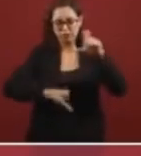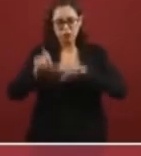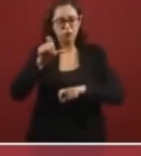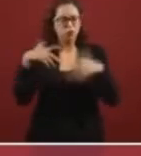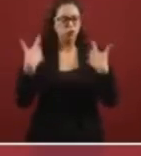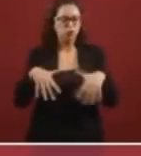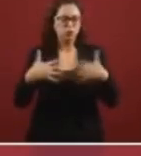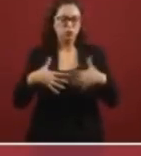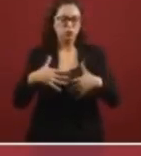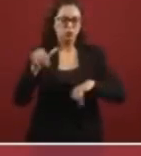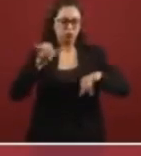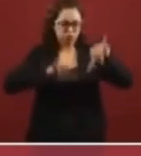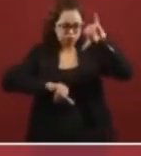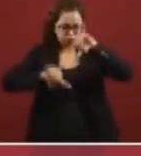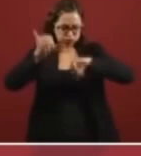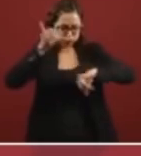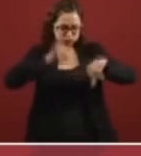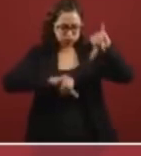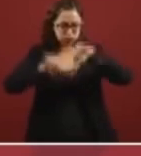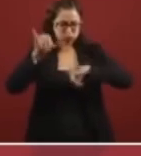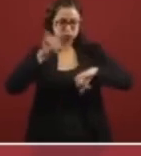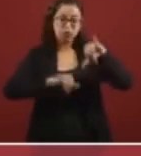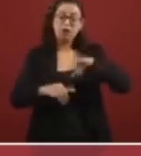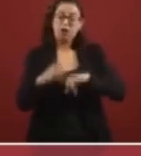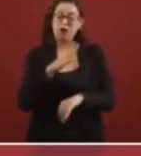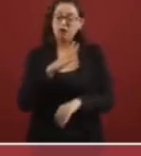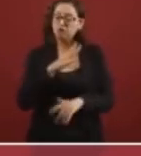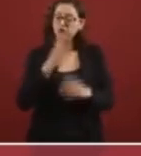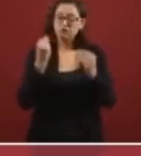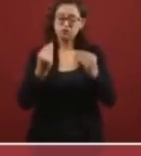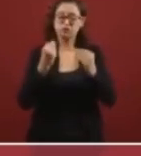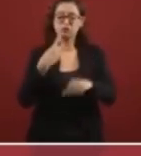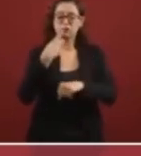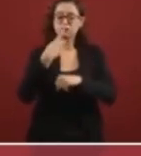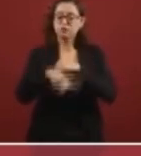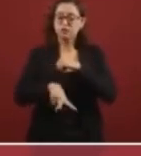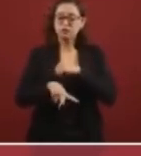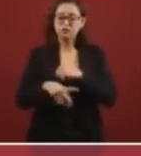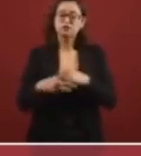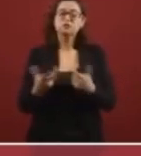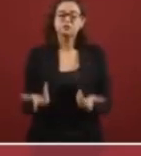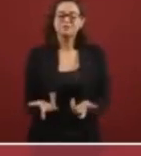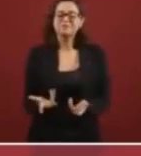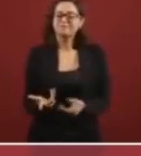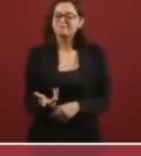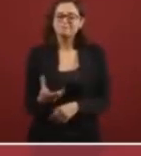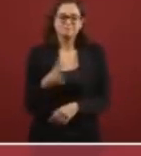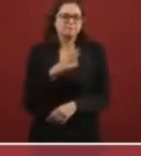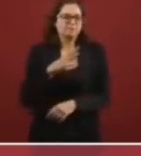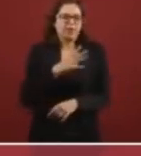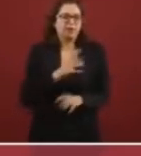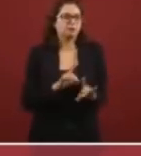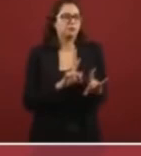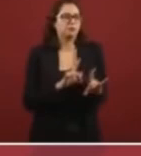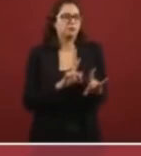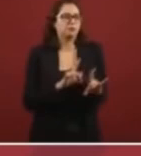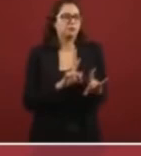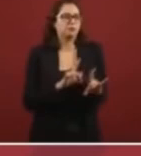lot of harm. Son laboratorios que se instalan de manera clandestina. They're